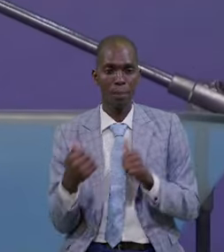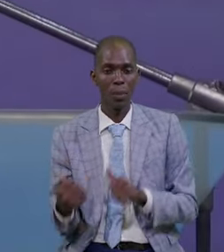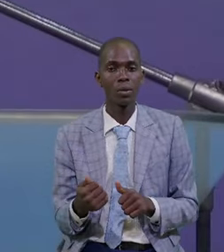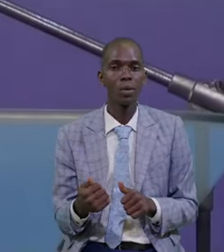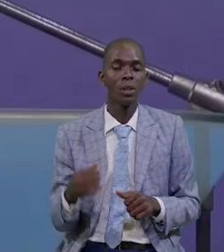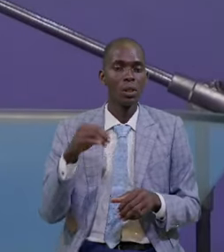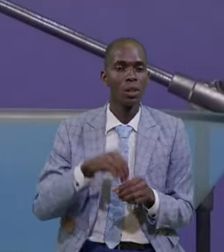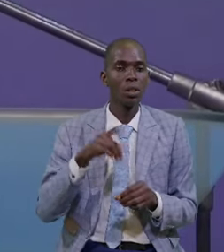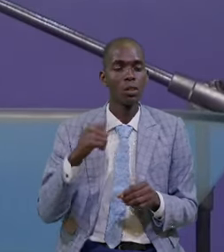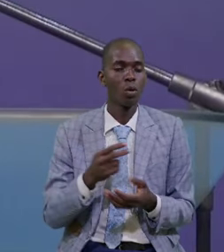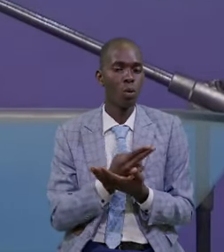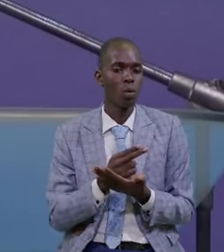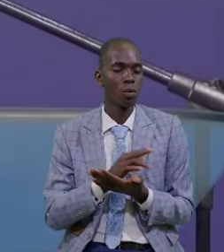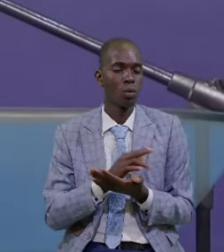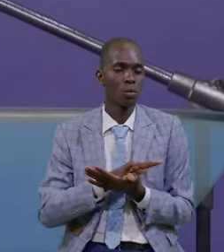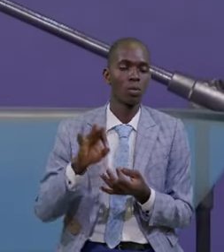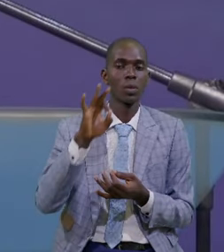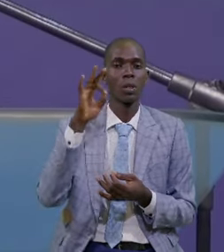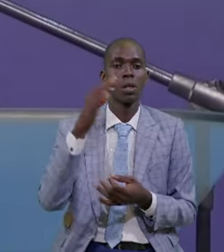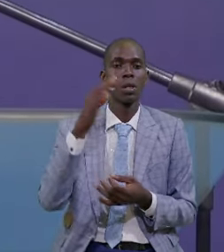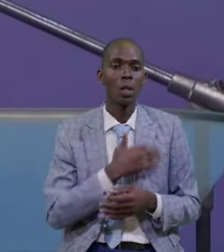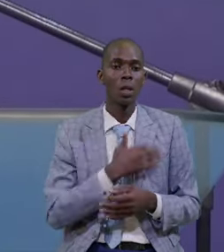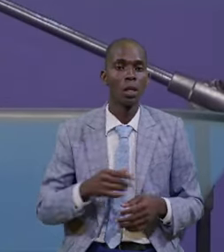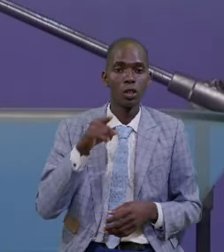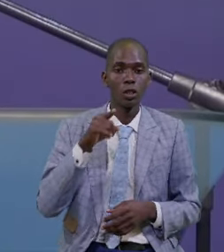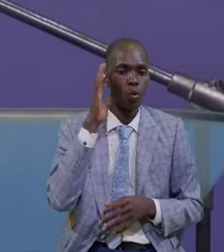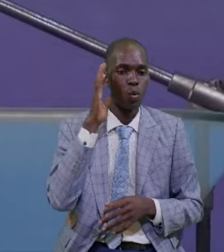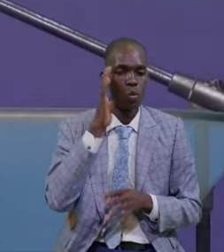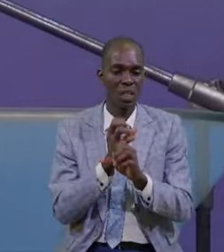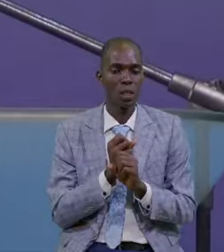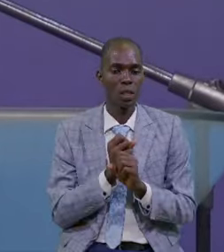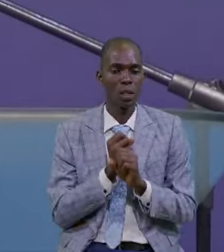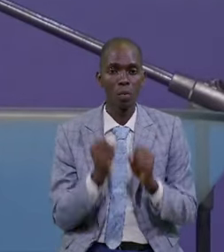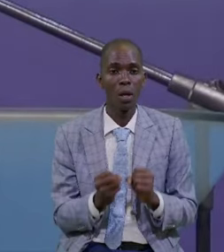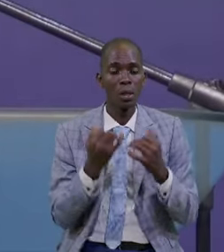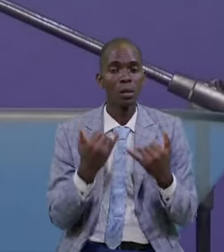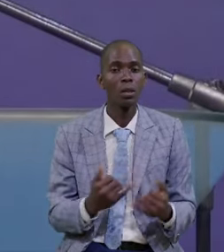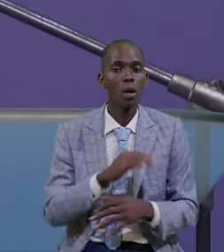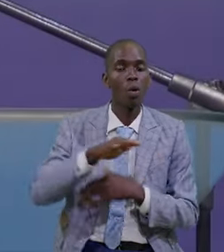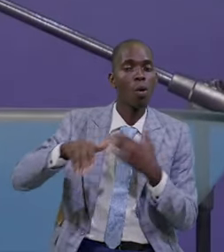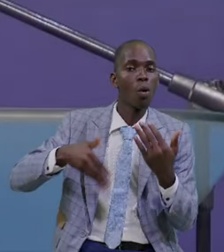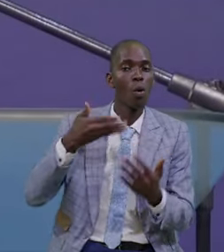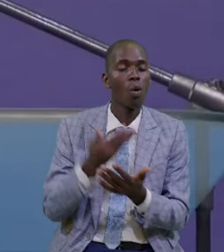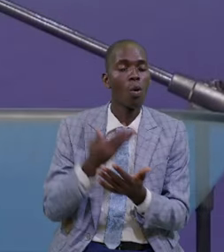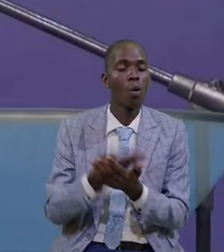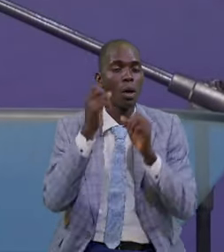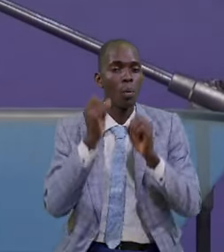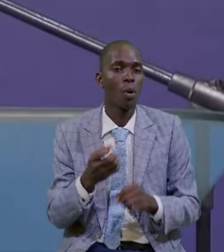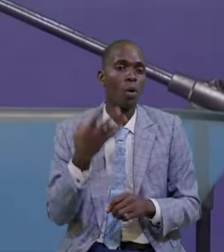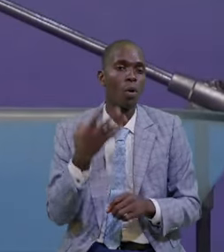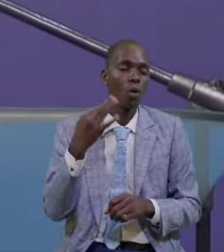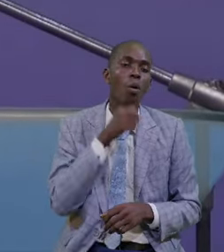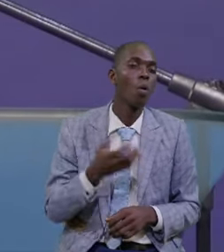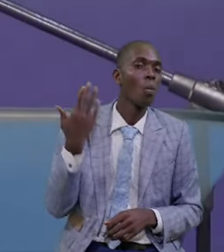the Holy Ghost, and he shall receive power. And now all the power we got before, they